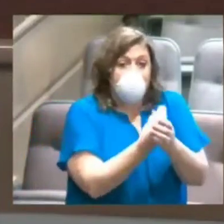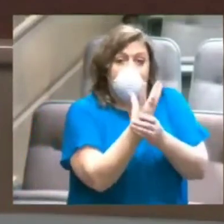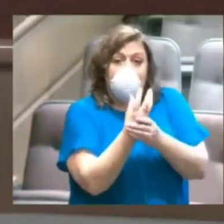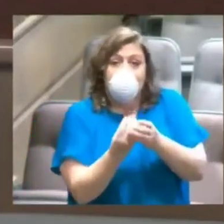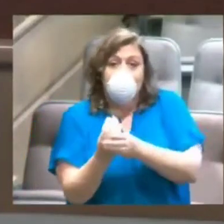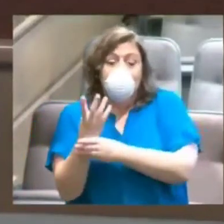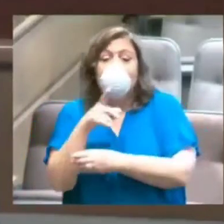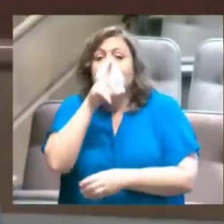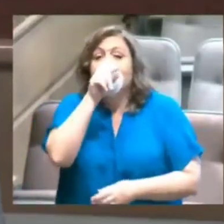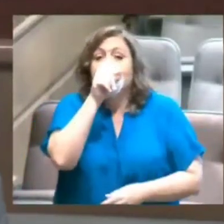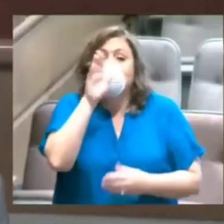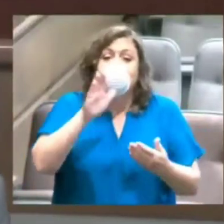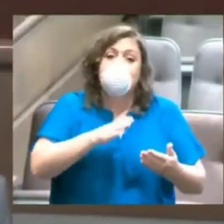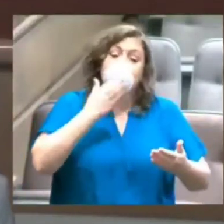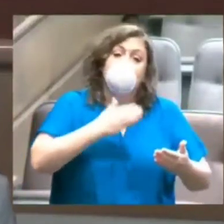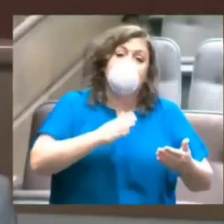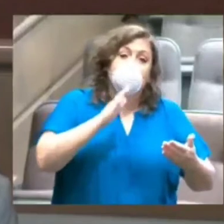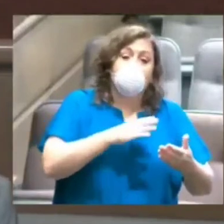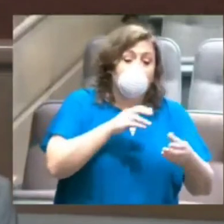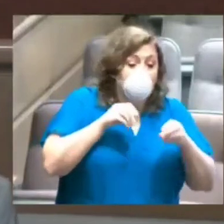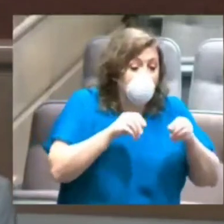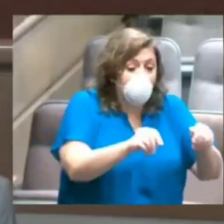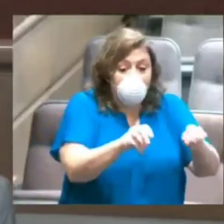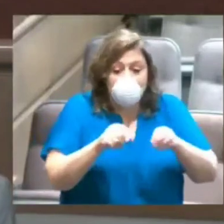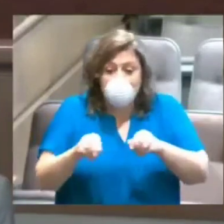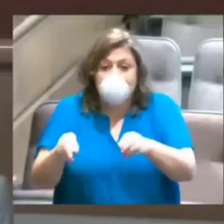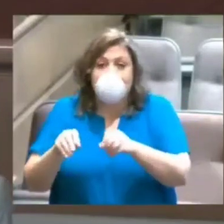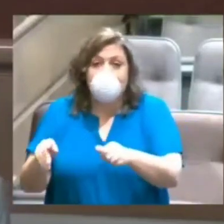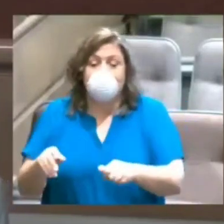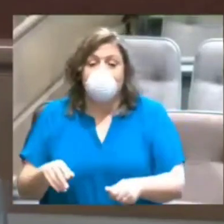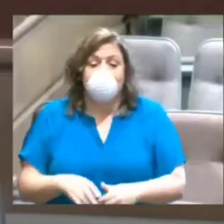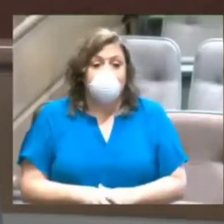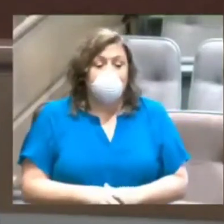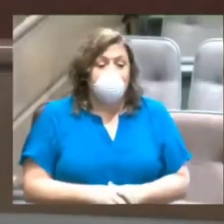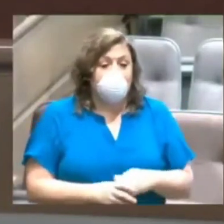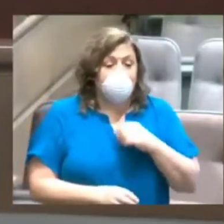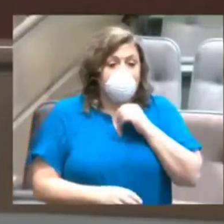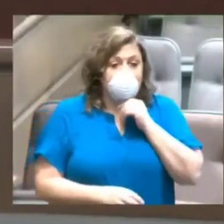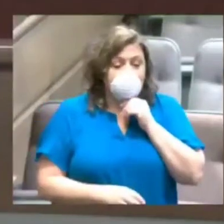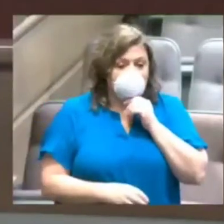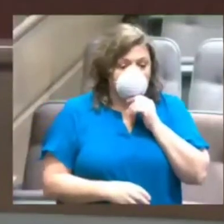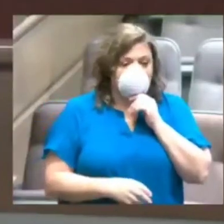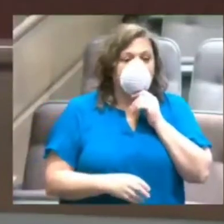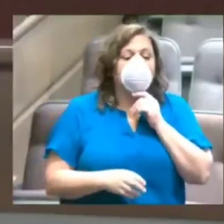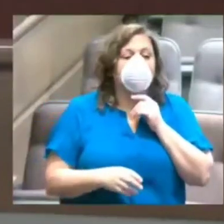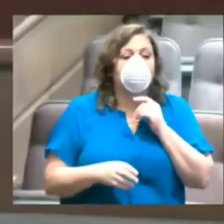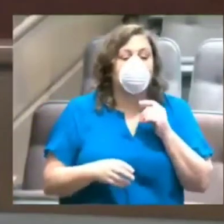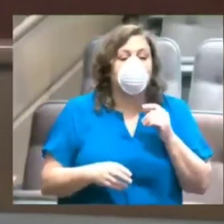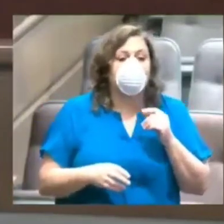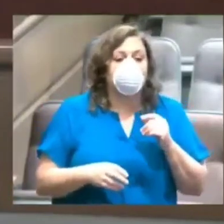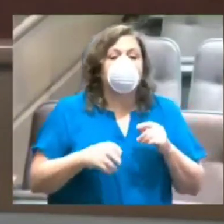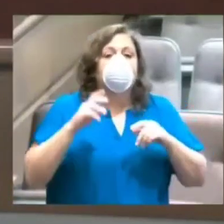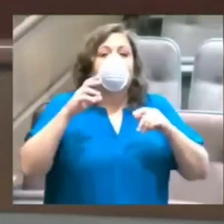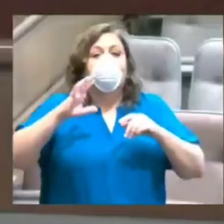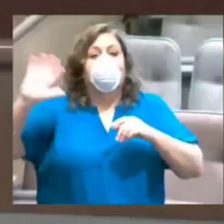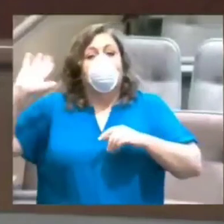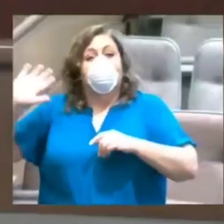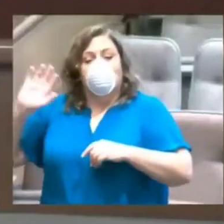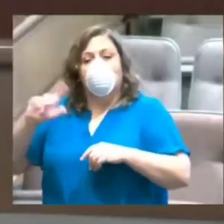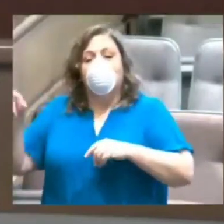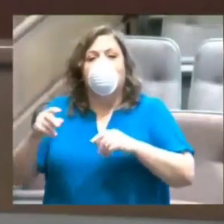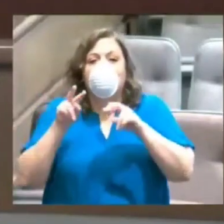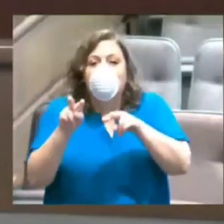sing, and the crops are planted. The ancients observed the spring equinox as a triumph of